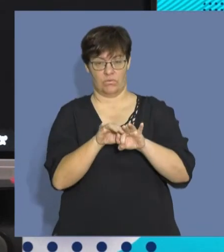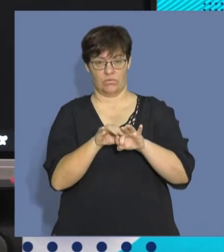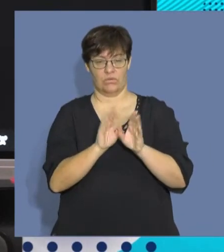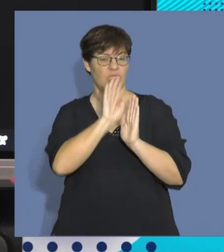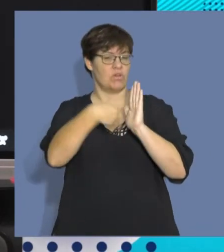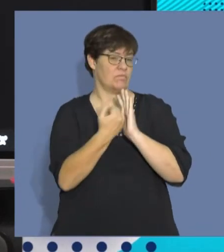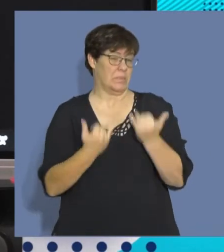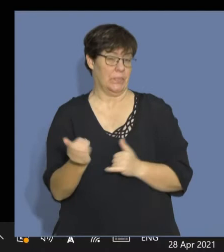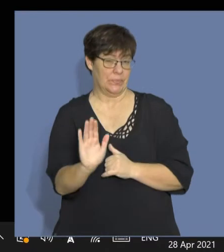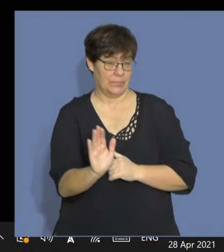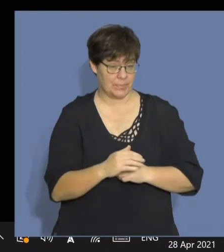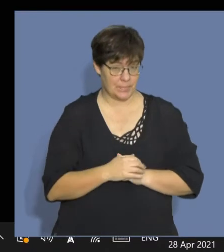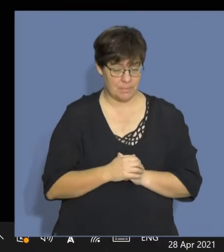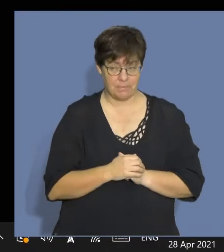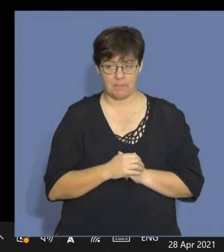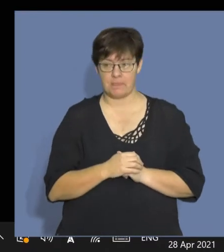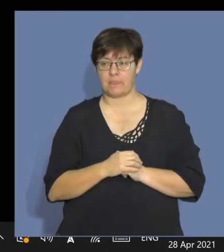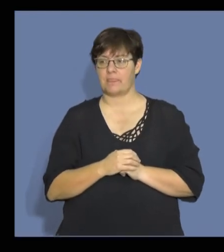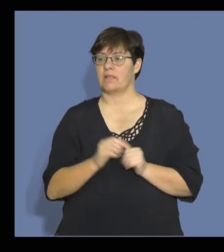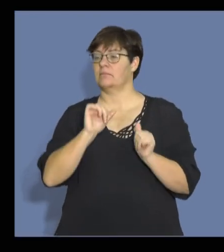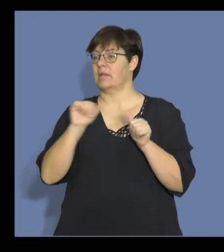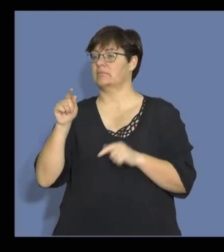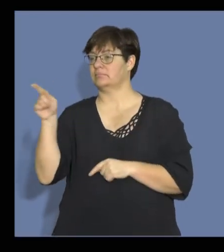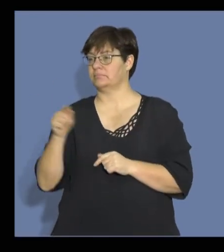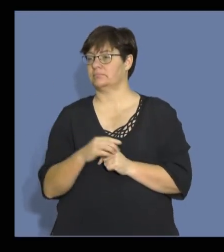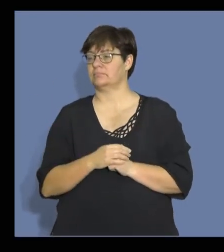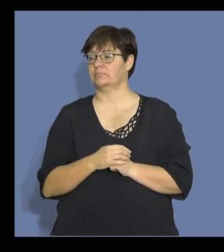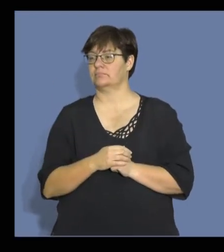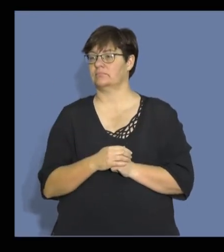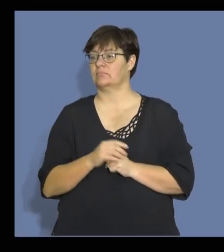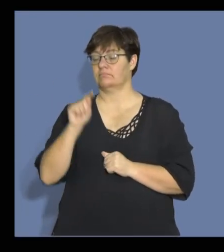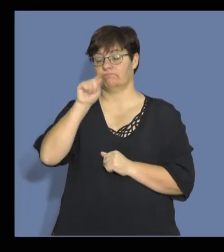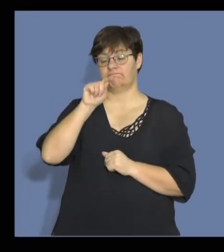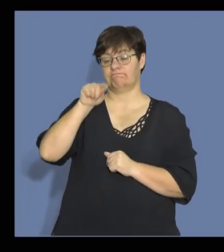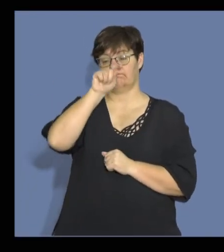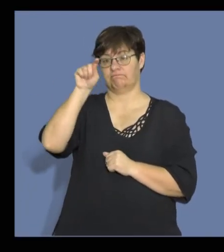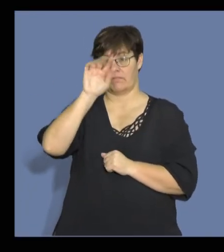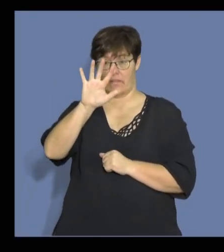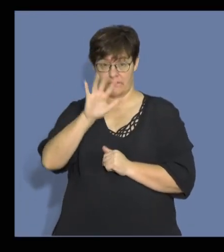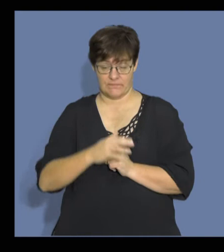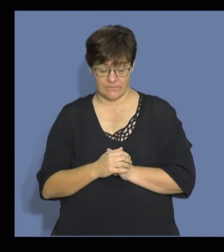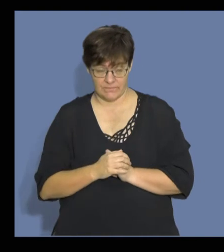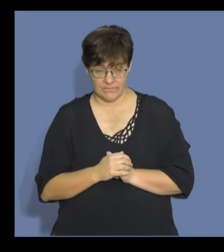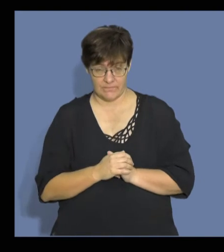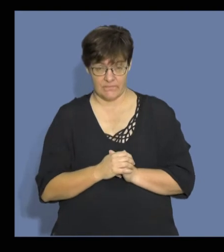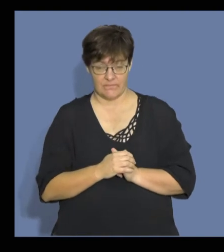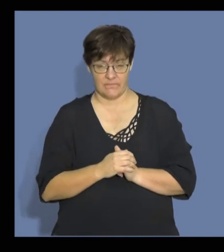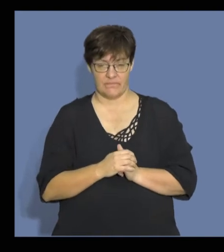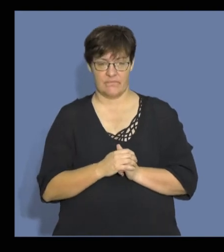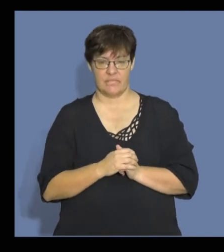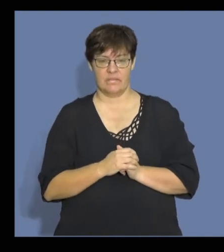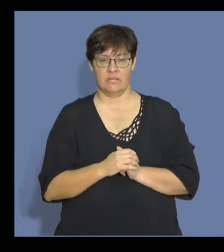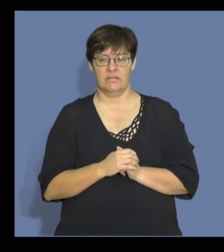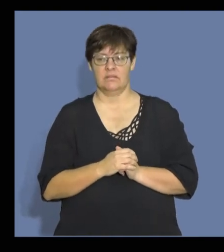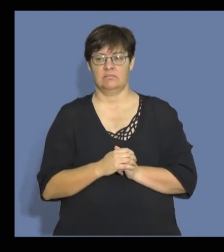don't have to round off. So let's go back. I've now calculated the distance of NO. That distance is the square root